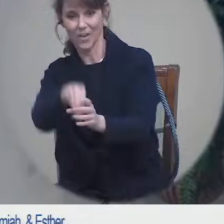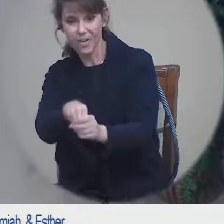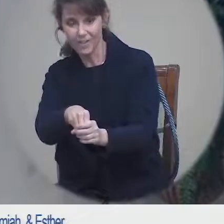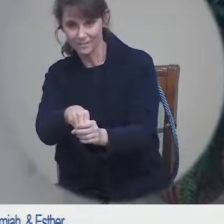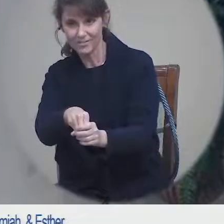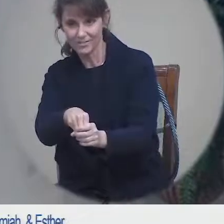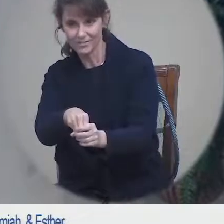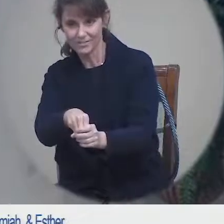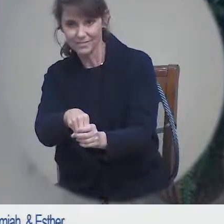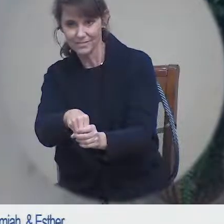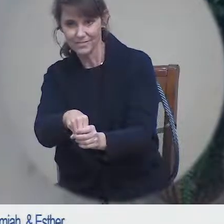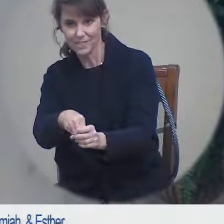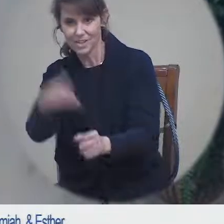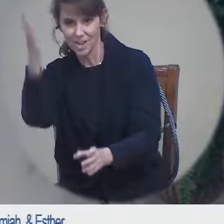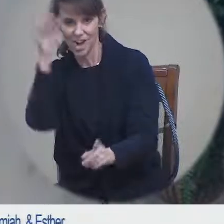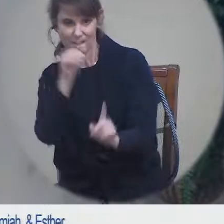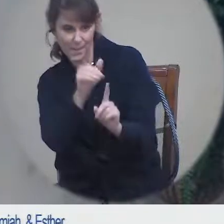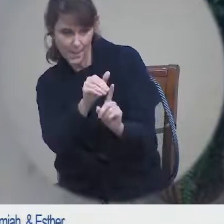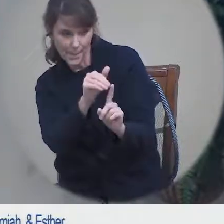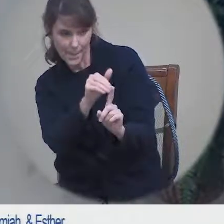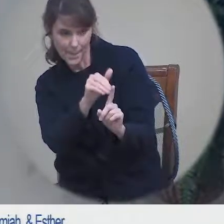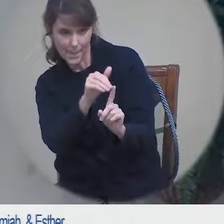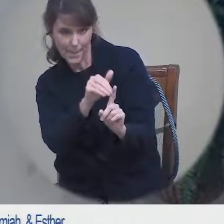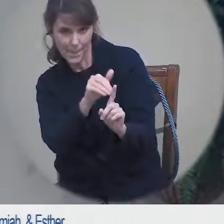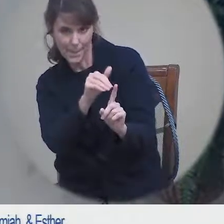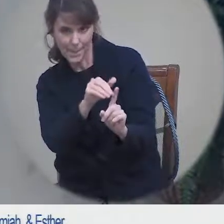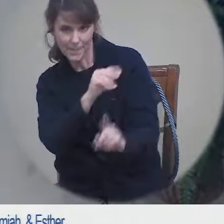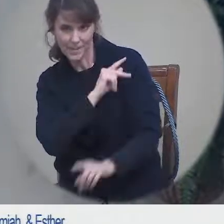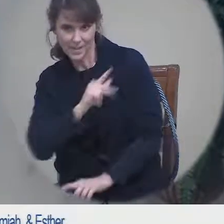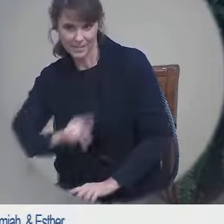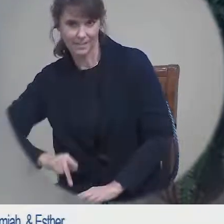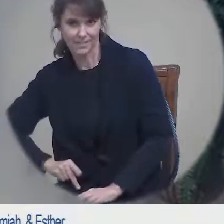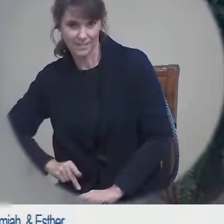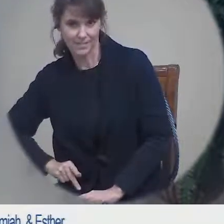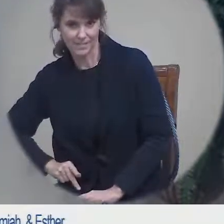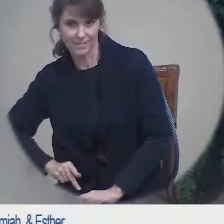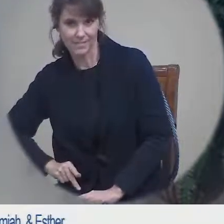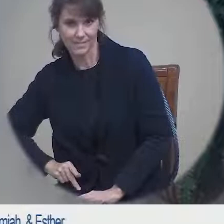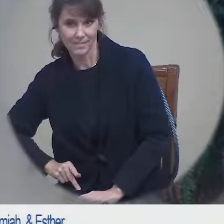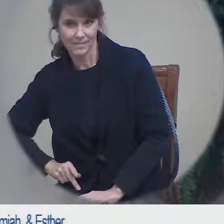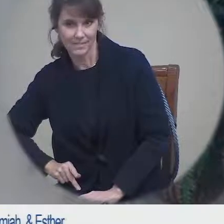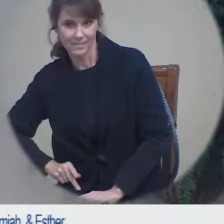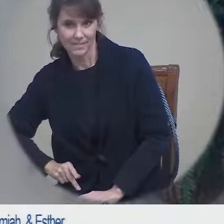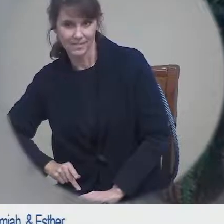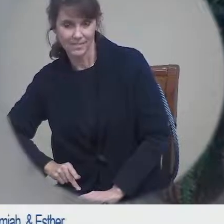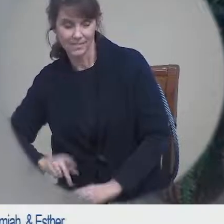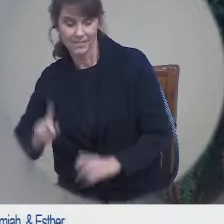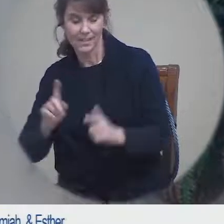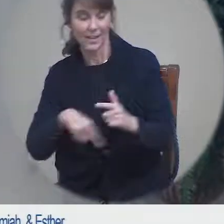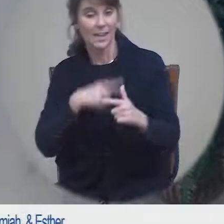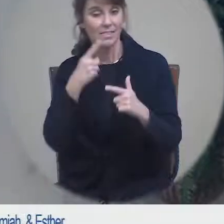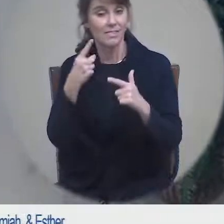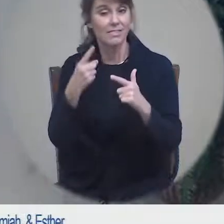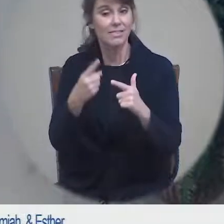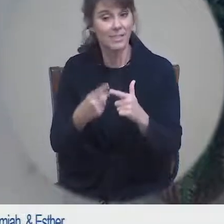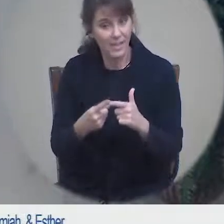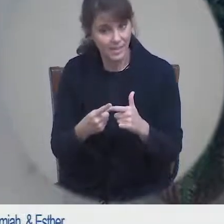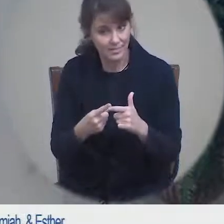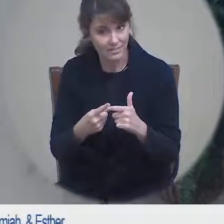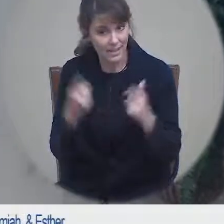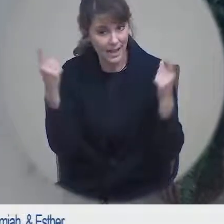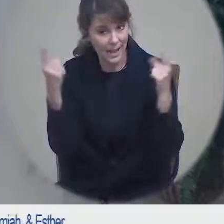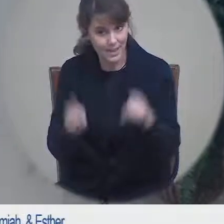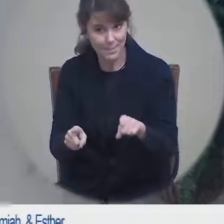by reading this, it was brought to his attention. And then, it just